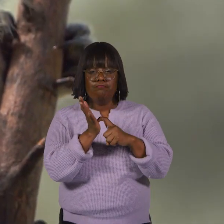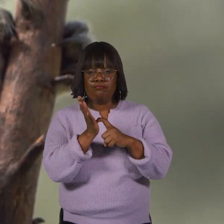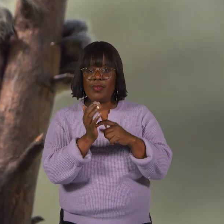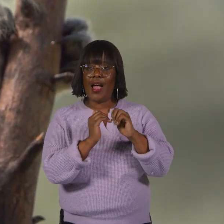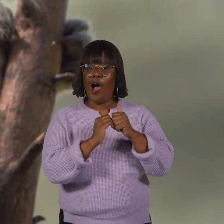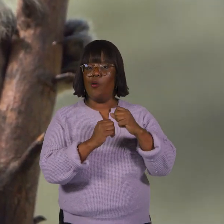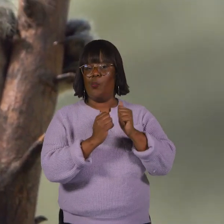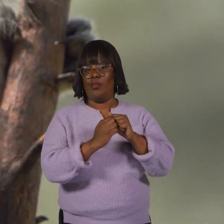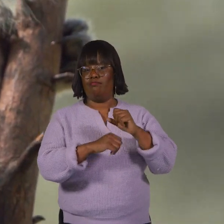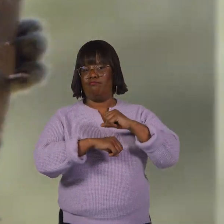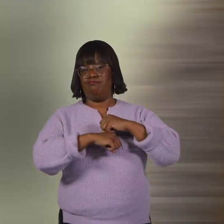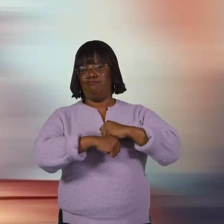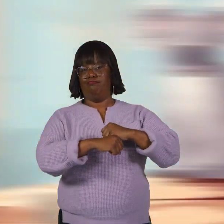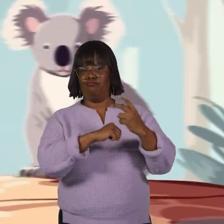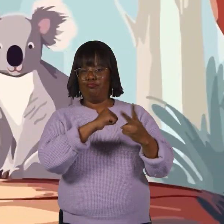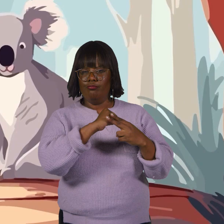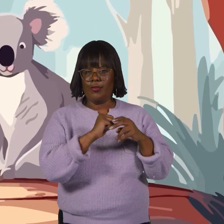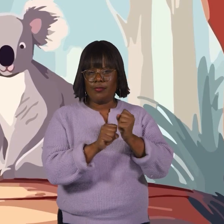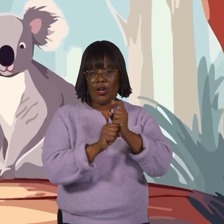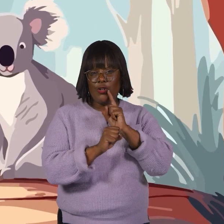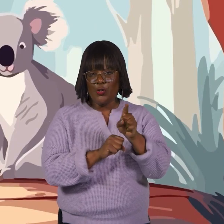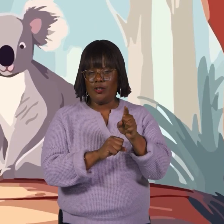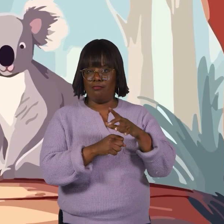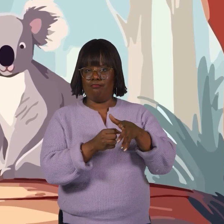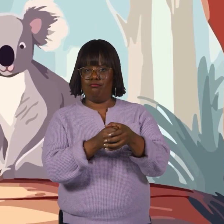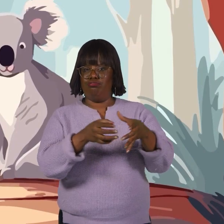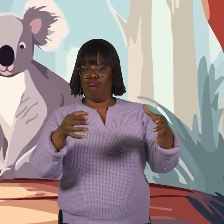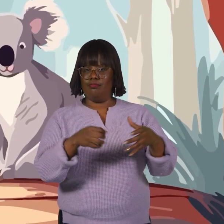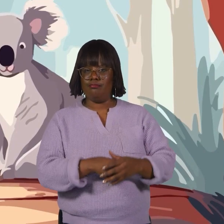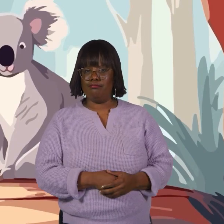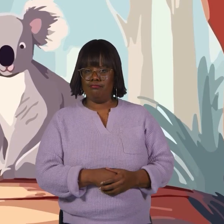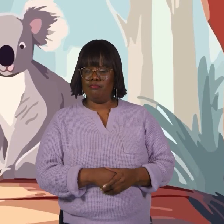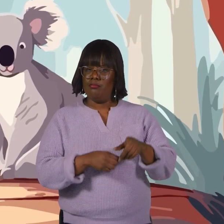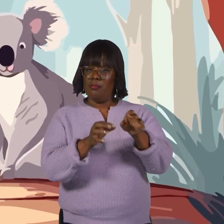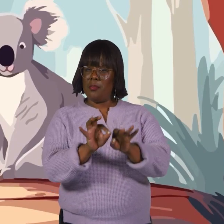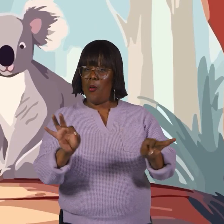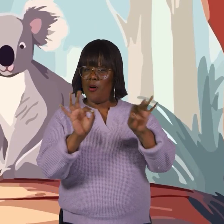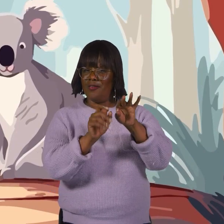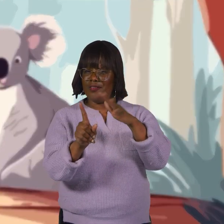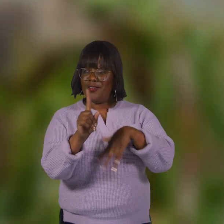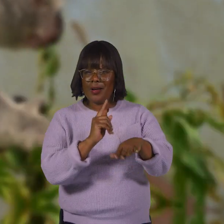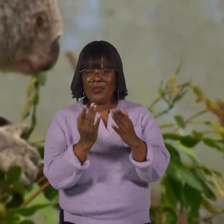population studies. Why are they important to the environment?